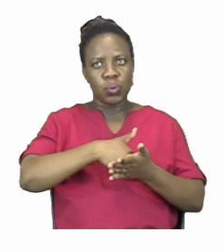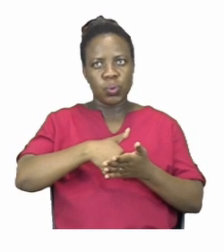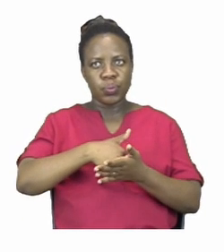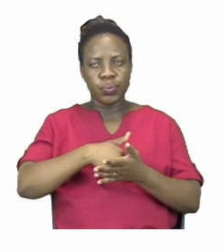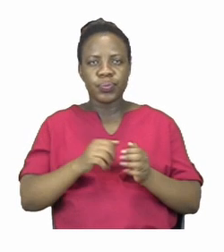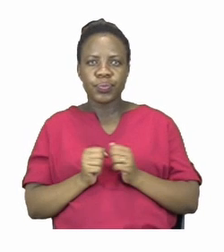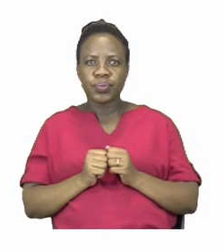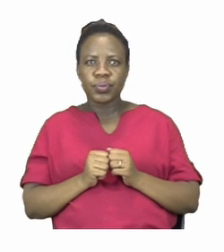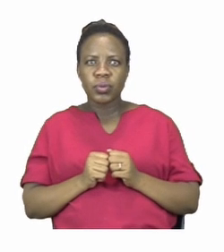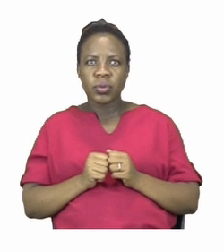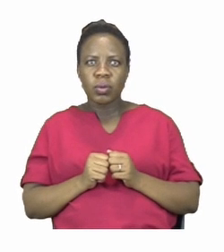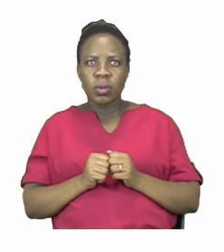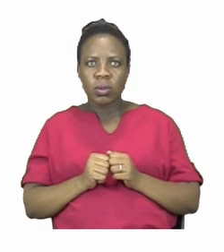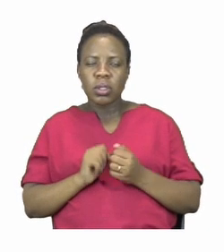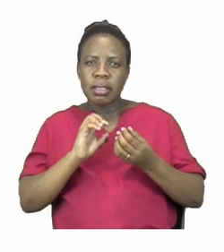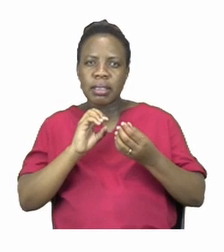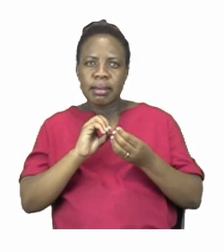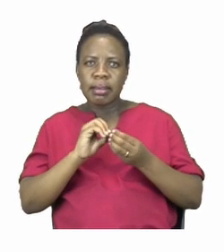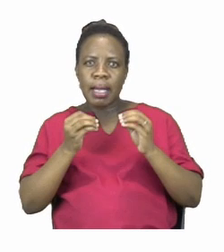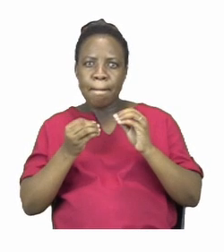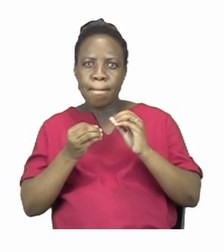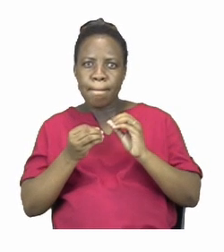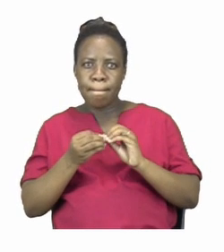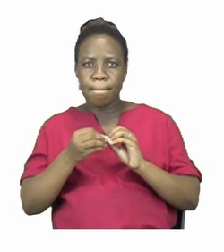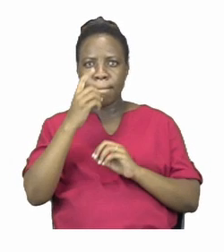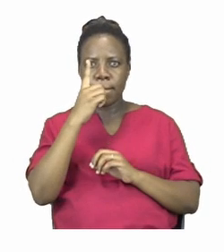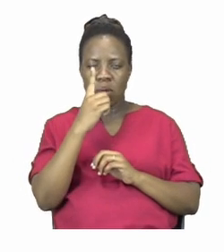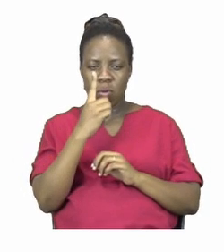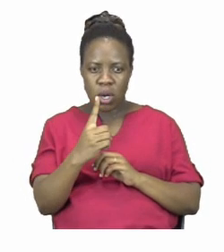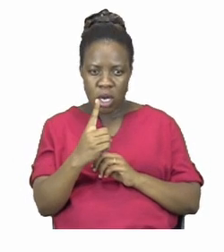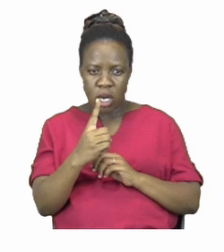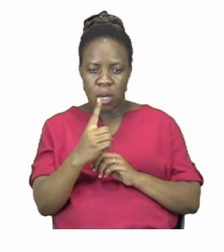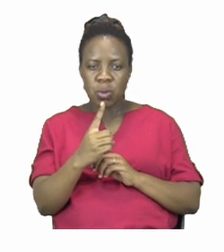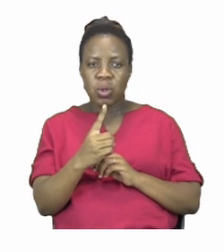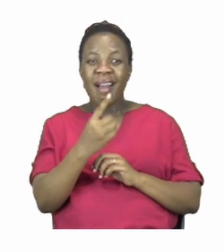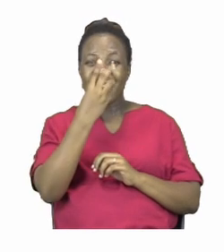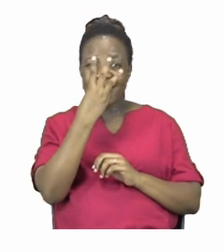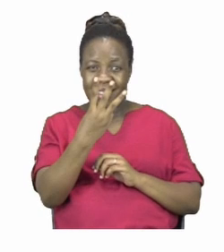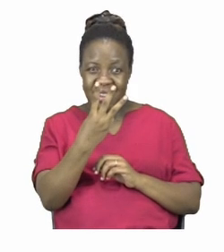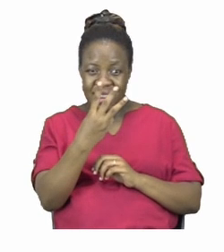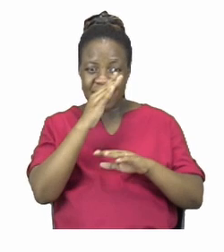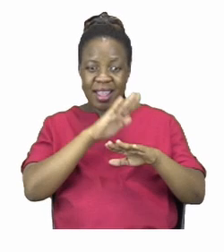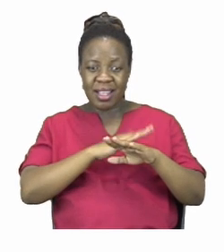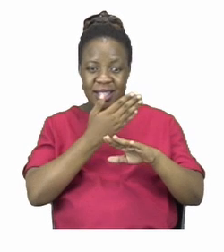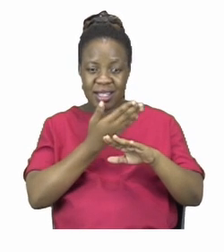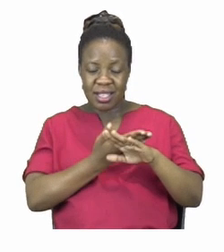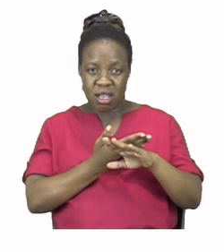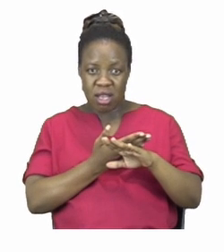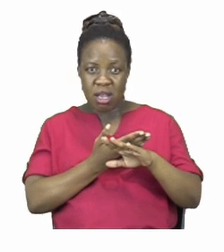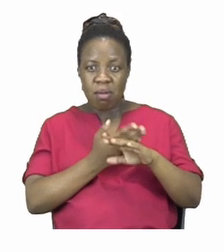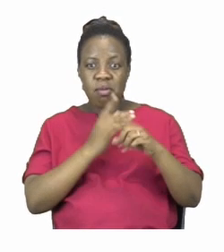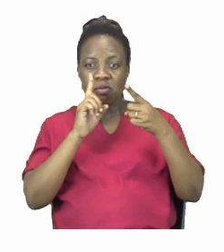have to find 3 examples of light, heat, and sound energy in the word search.